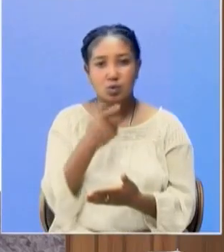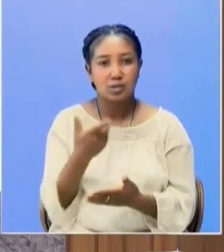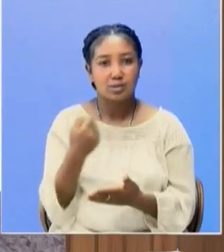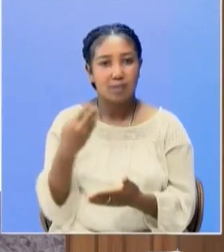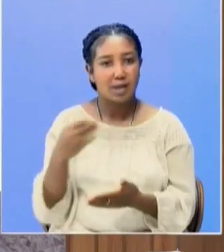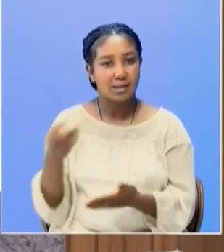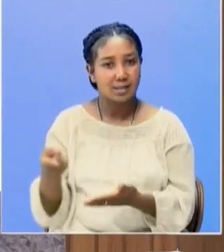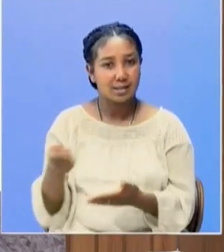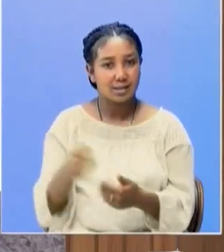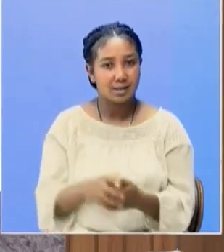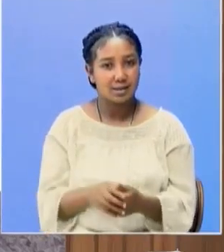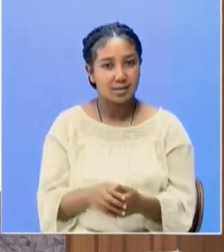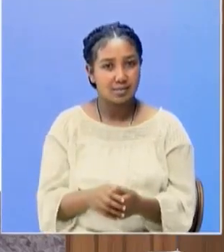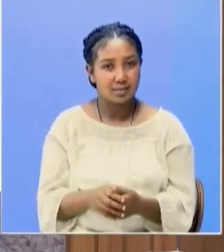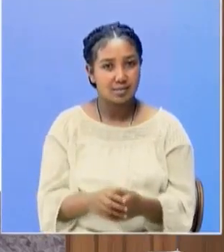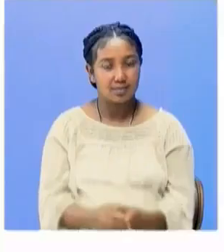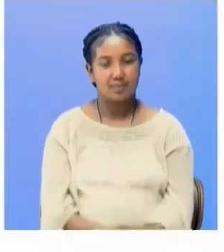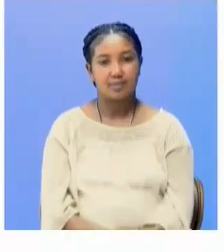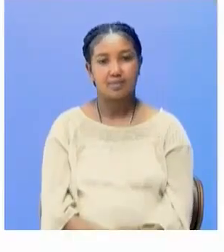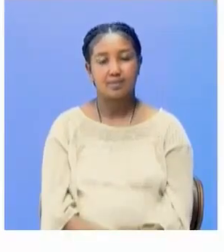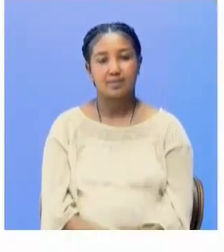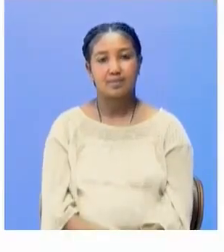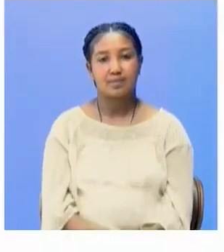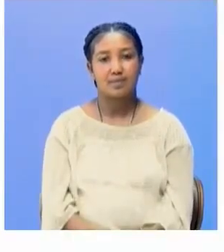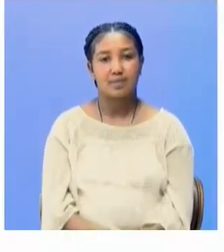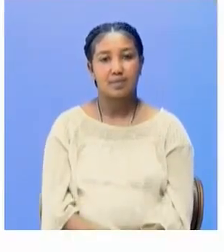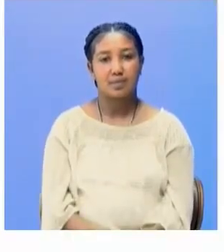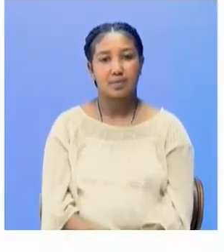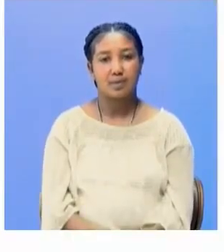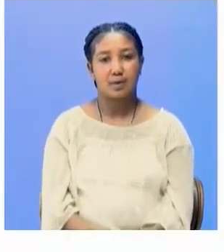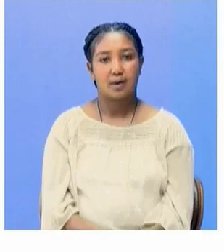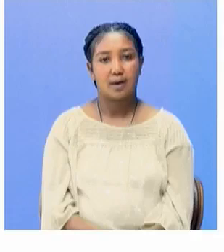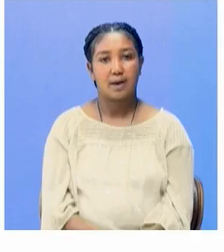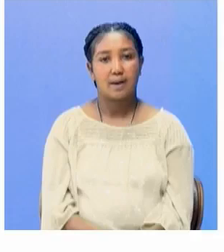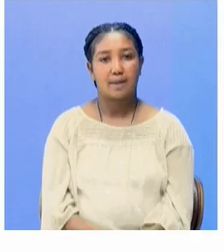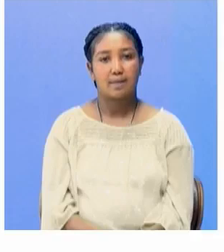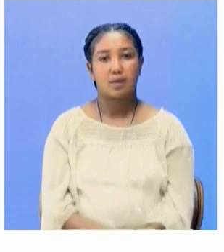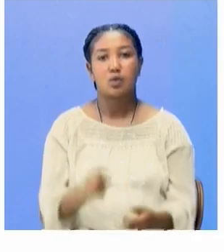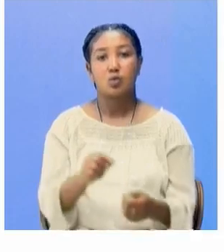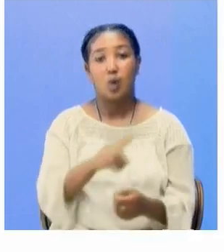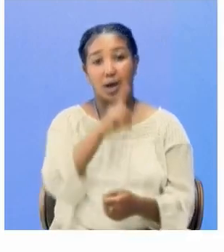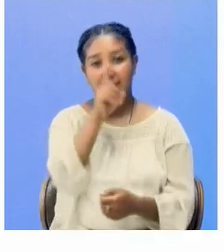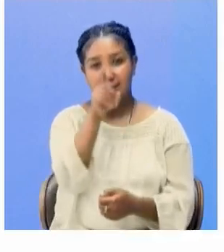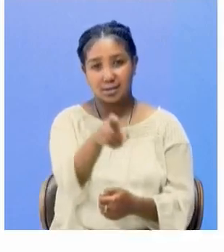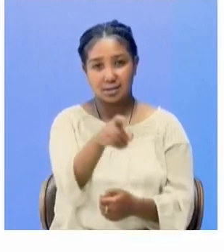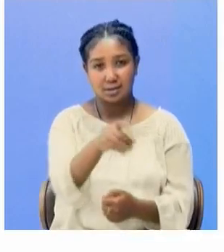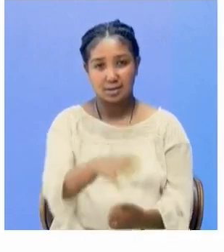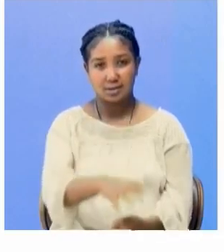pen is it? Just to ask